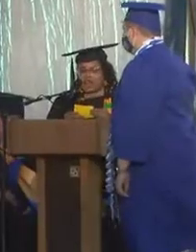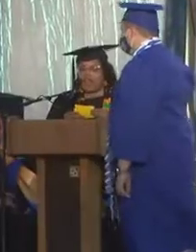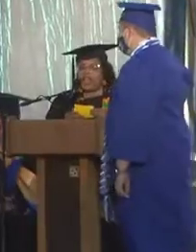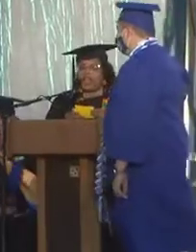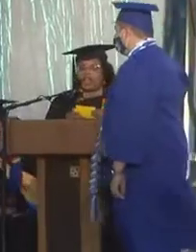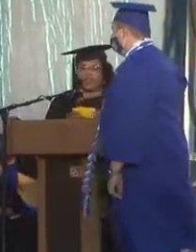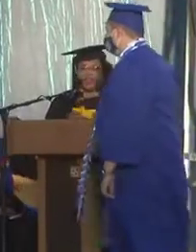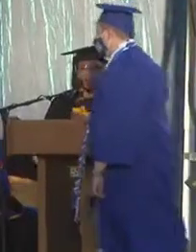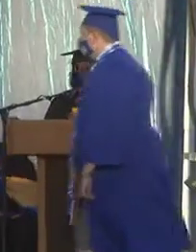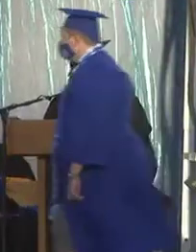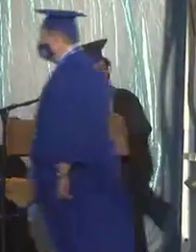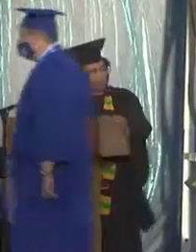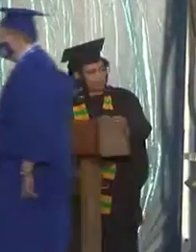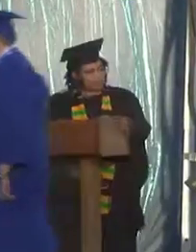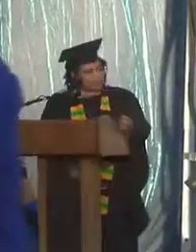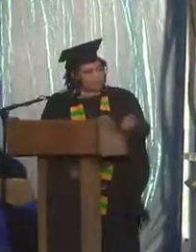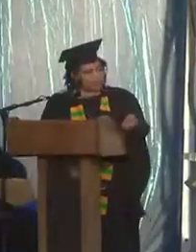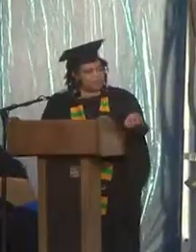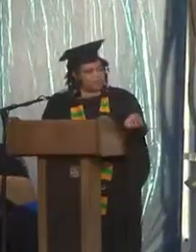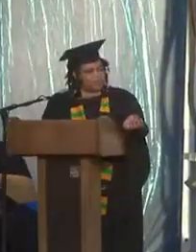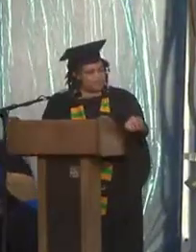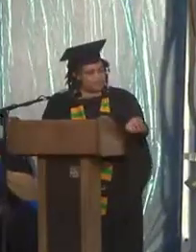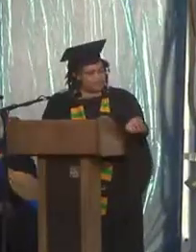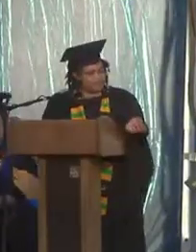Kaden Weir.